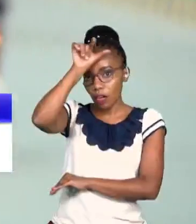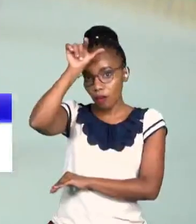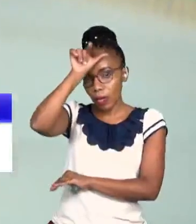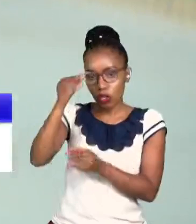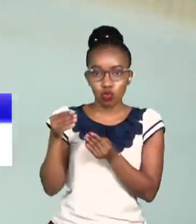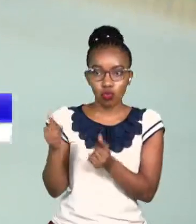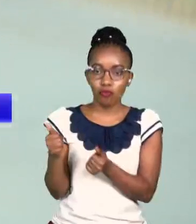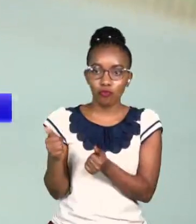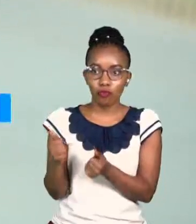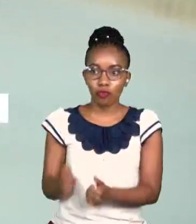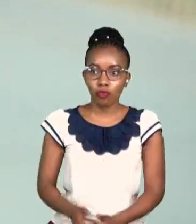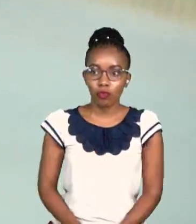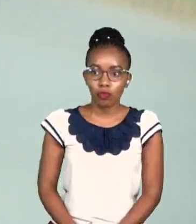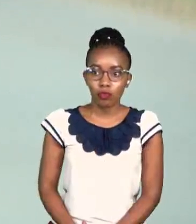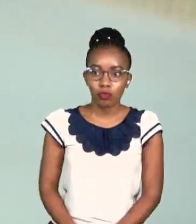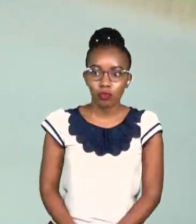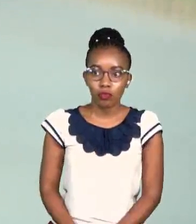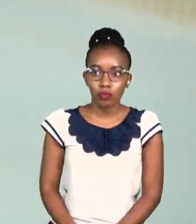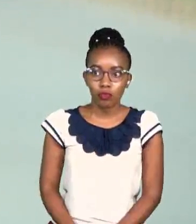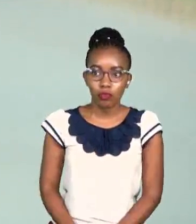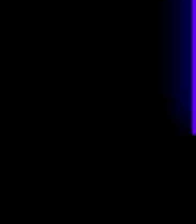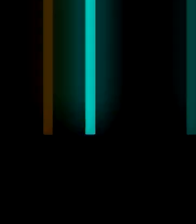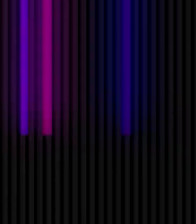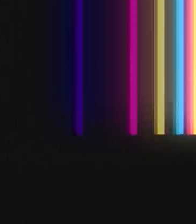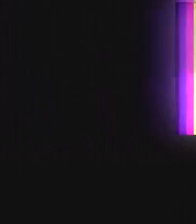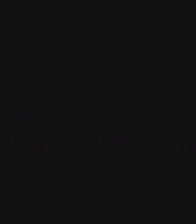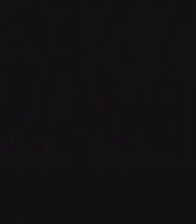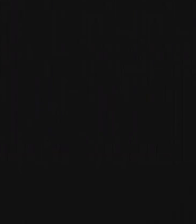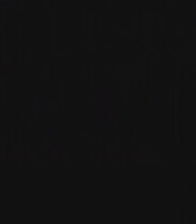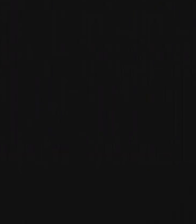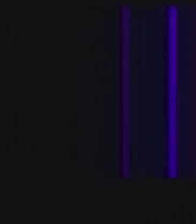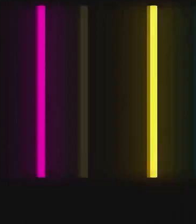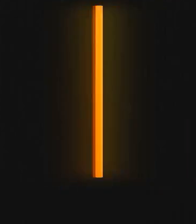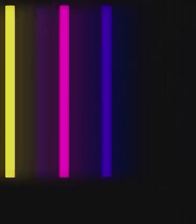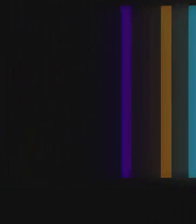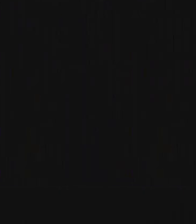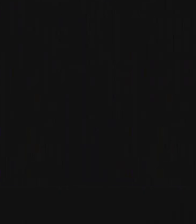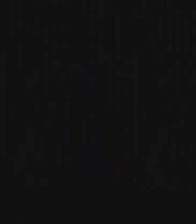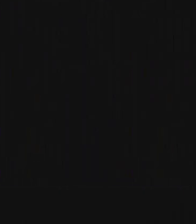urgency. Faith Wambua, Switch TV. Sweet.